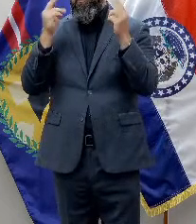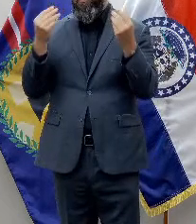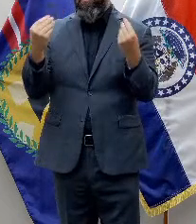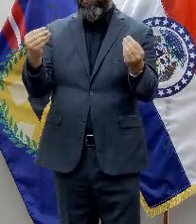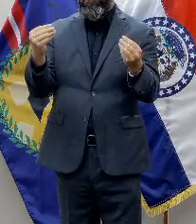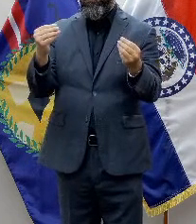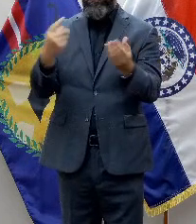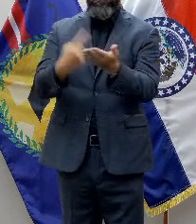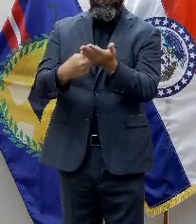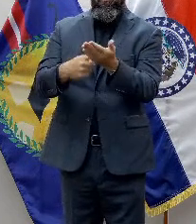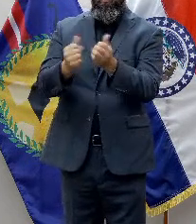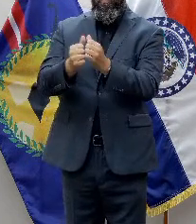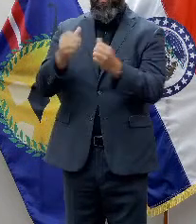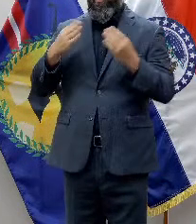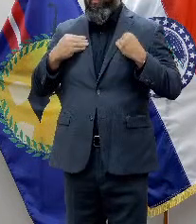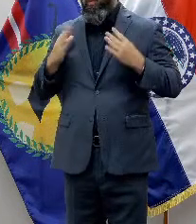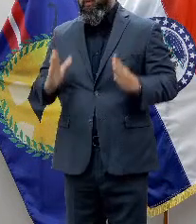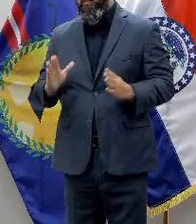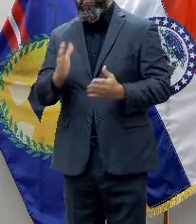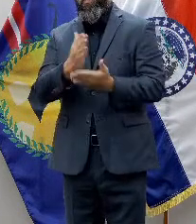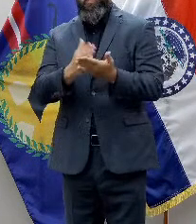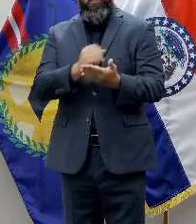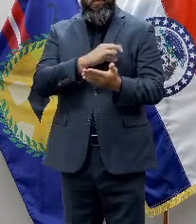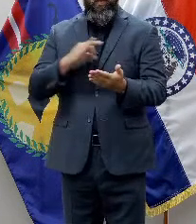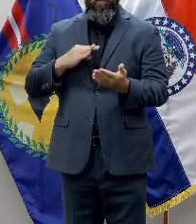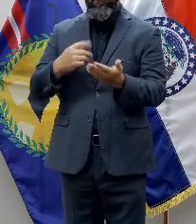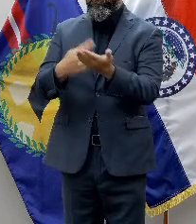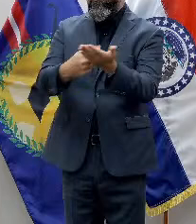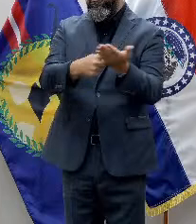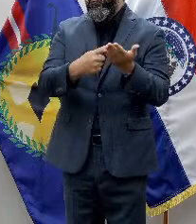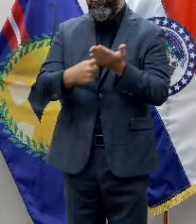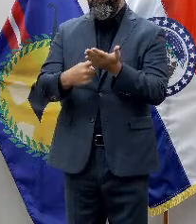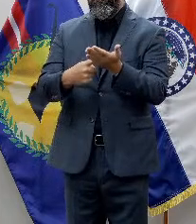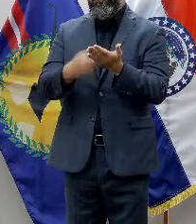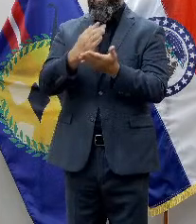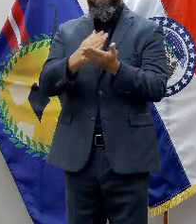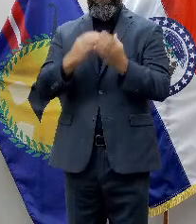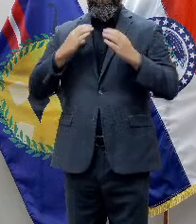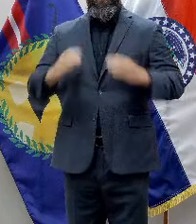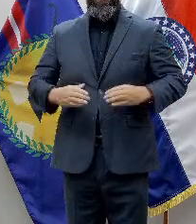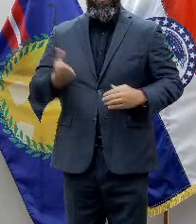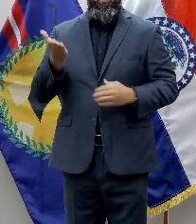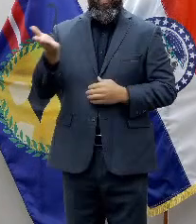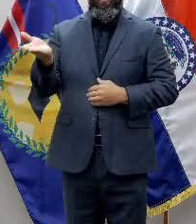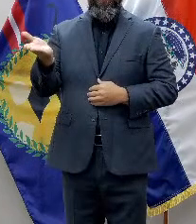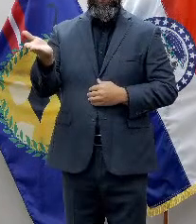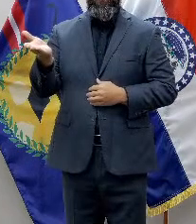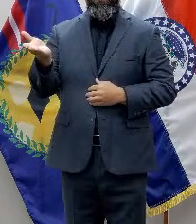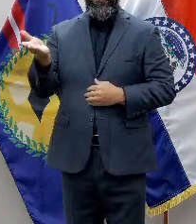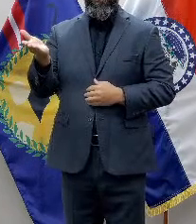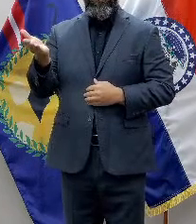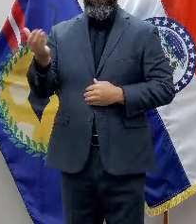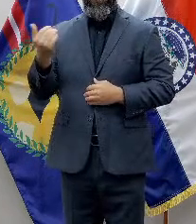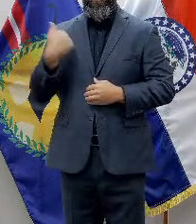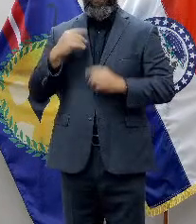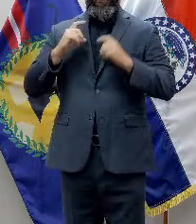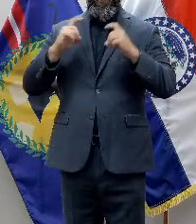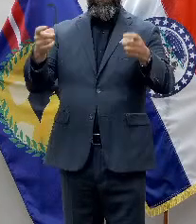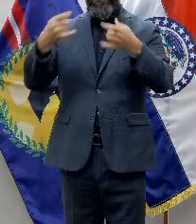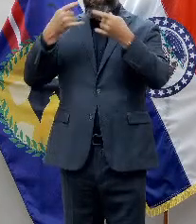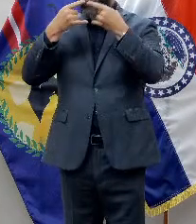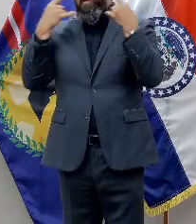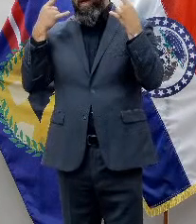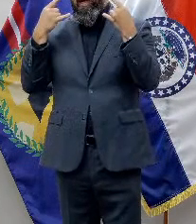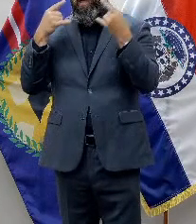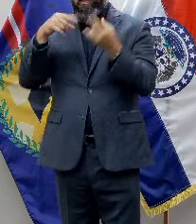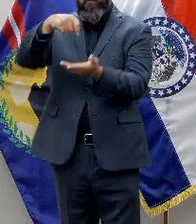talking with the proprietors, as well as some of their staff and some of the customers who are there. We have given out face masks